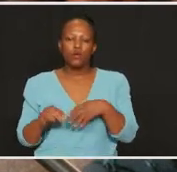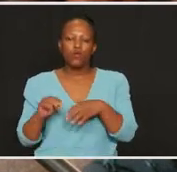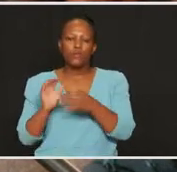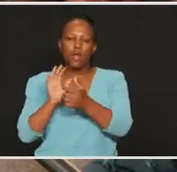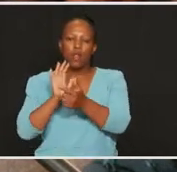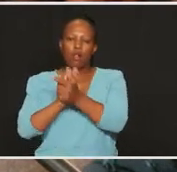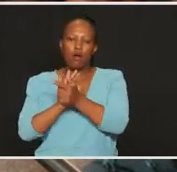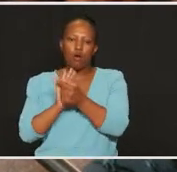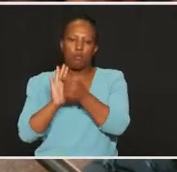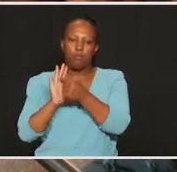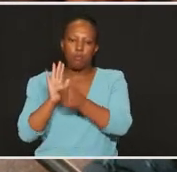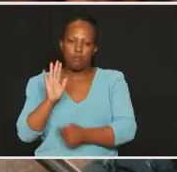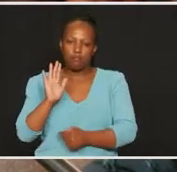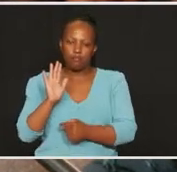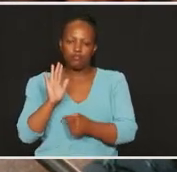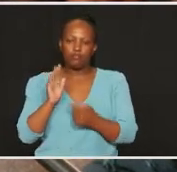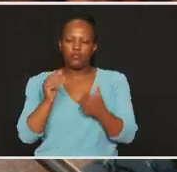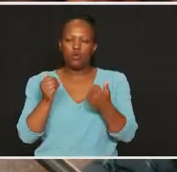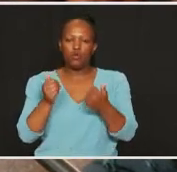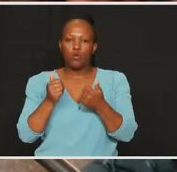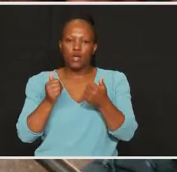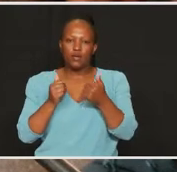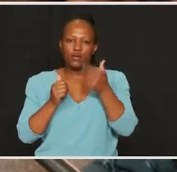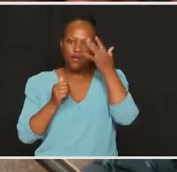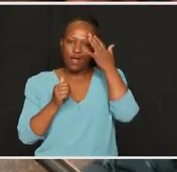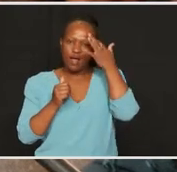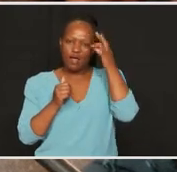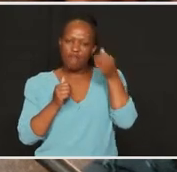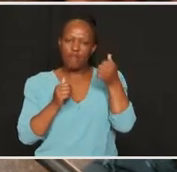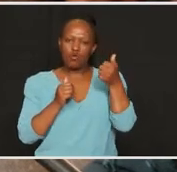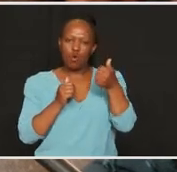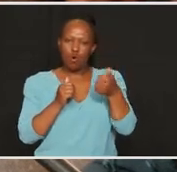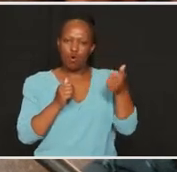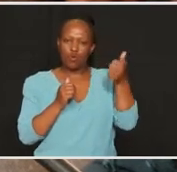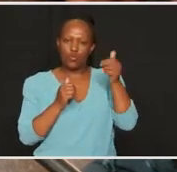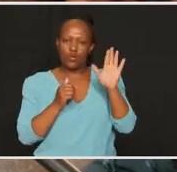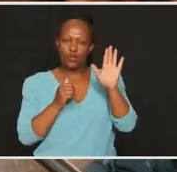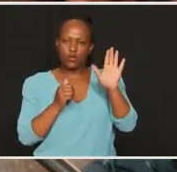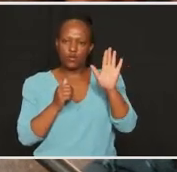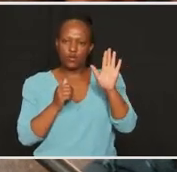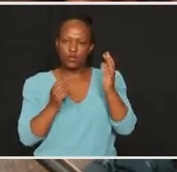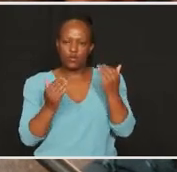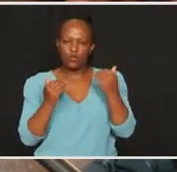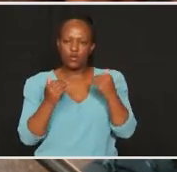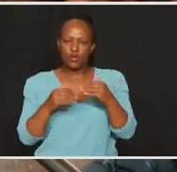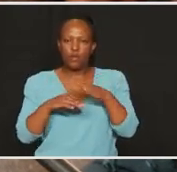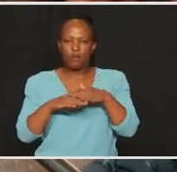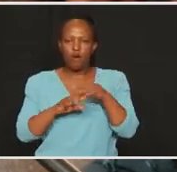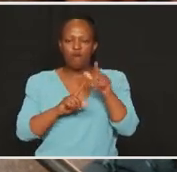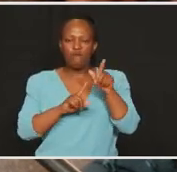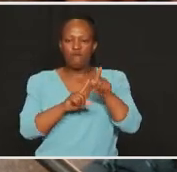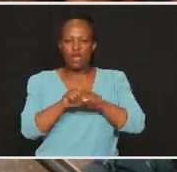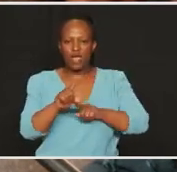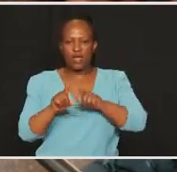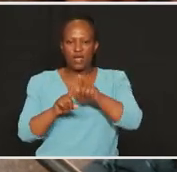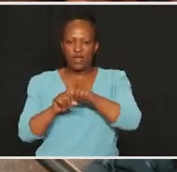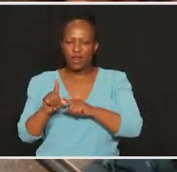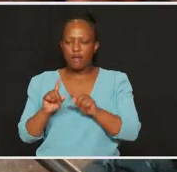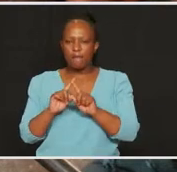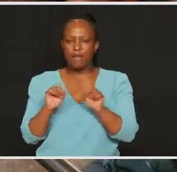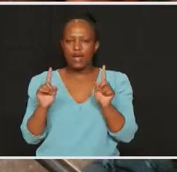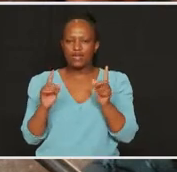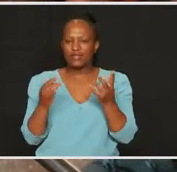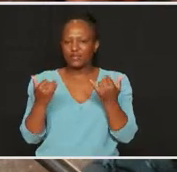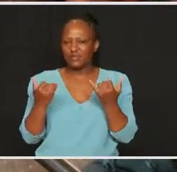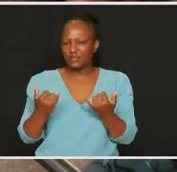hopes already erode State Authority number three Beeler just sits up for more failures there simply isn't